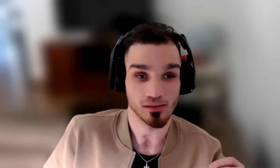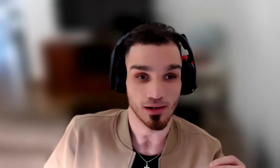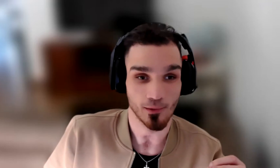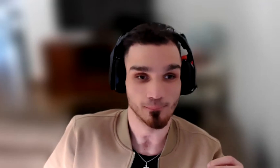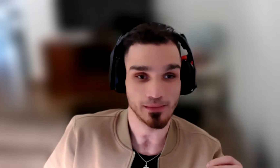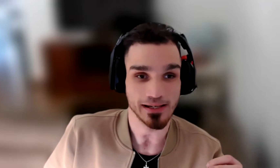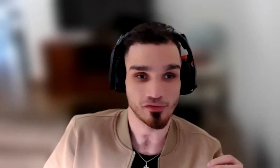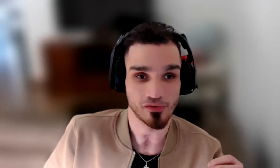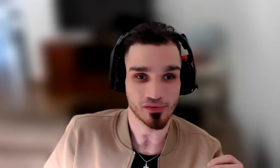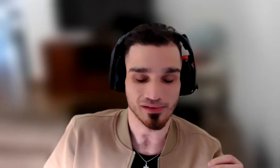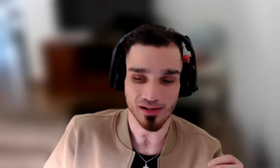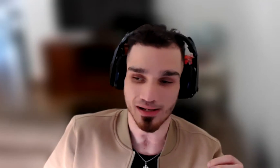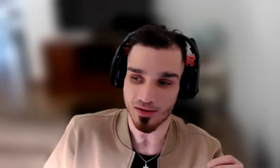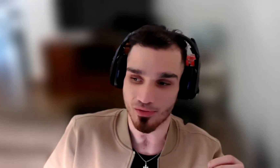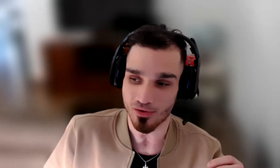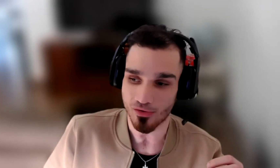crippling.